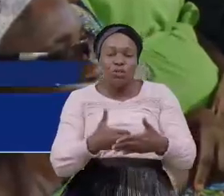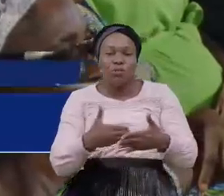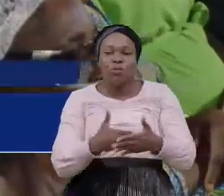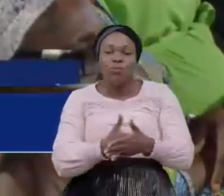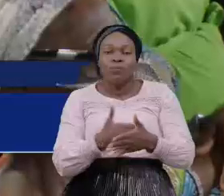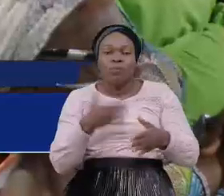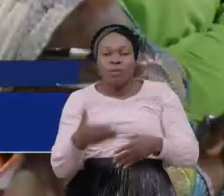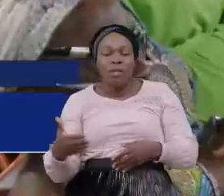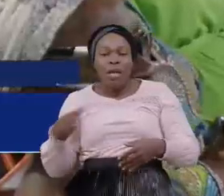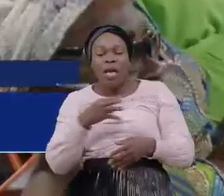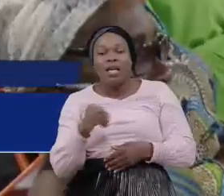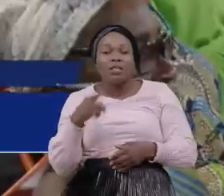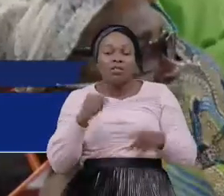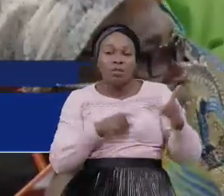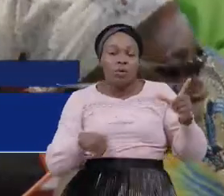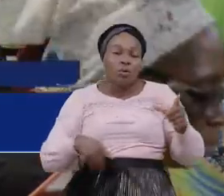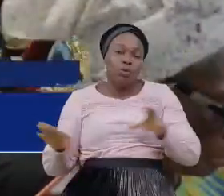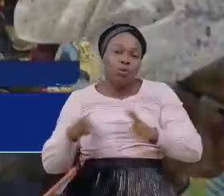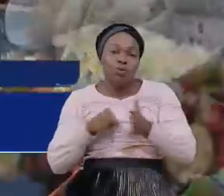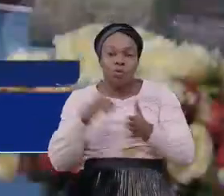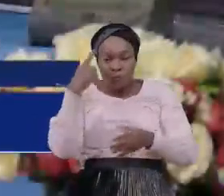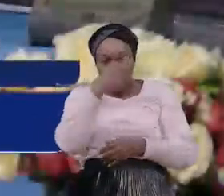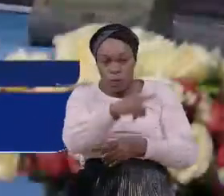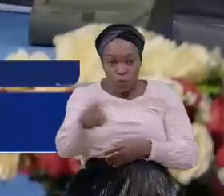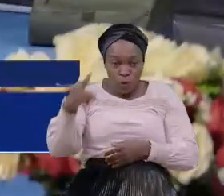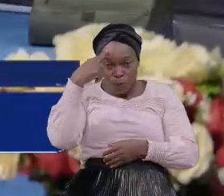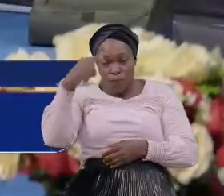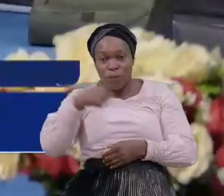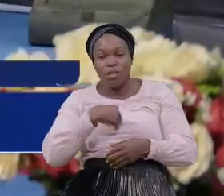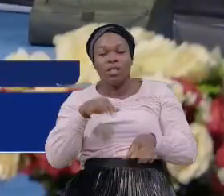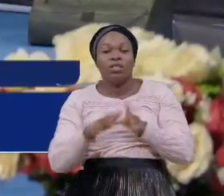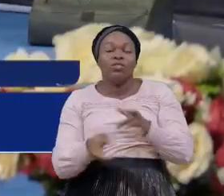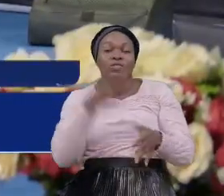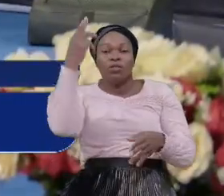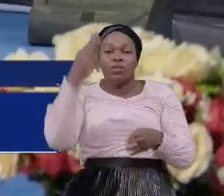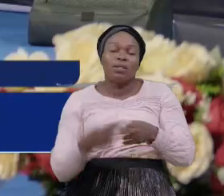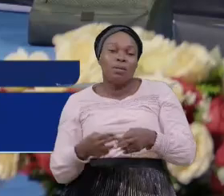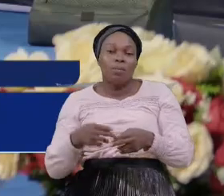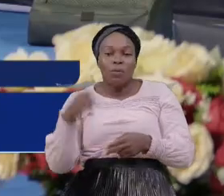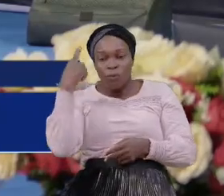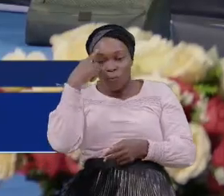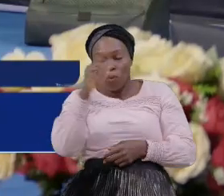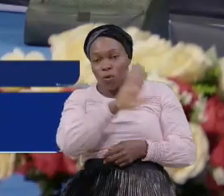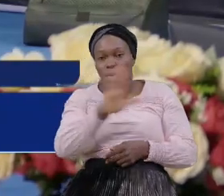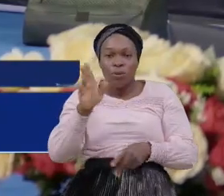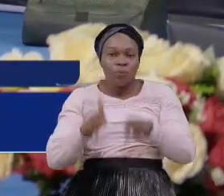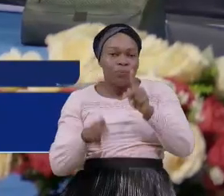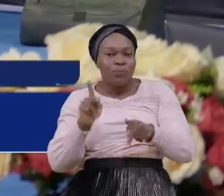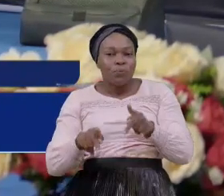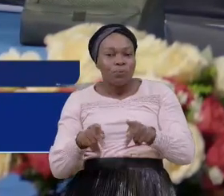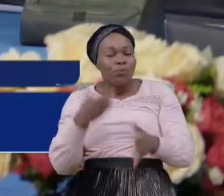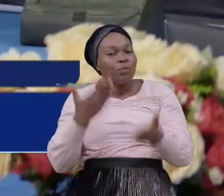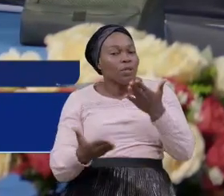the Lord will do it. Amen. For your congregation, whether it's deeper life